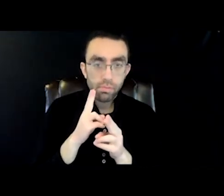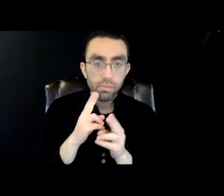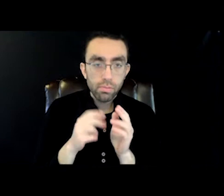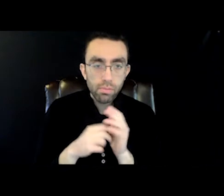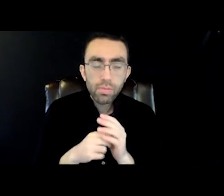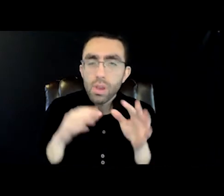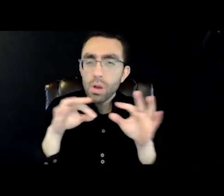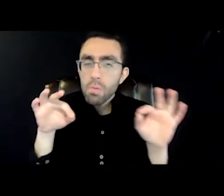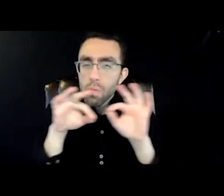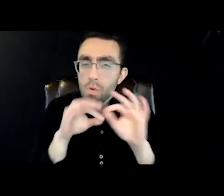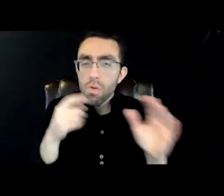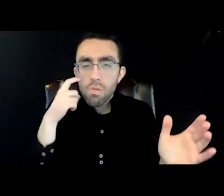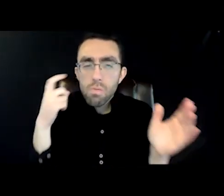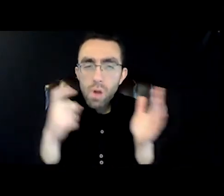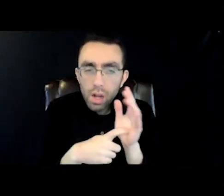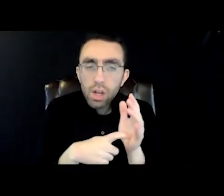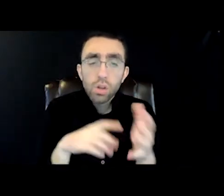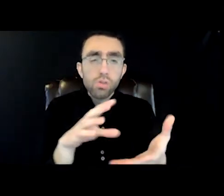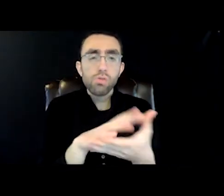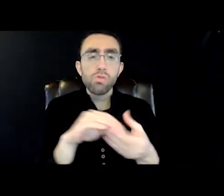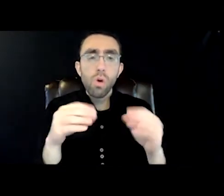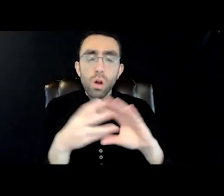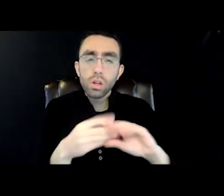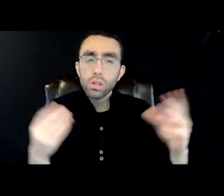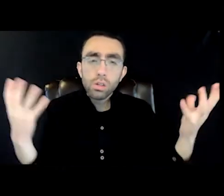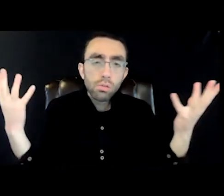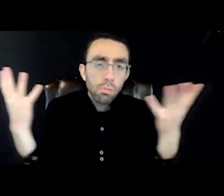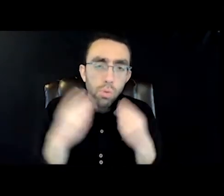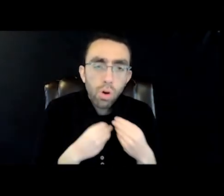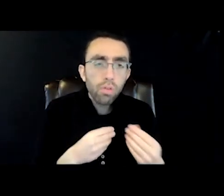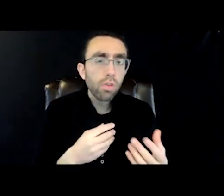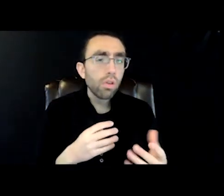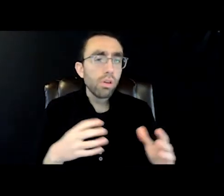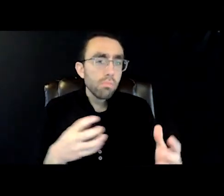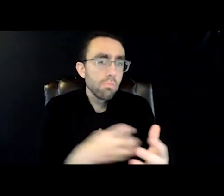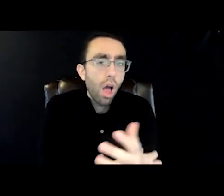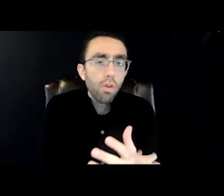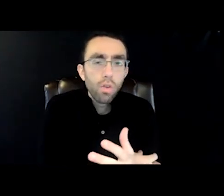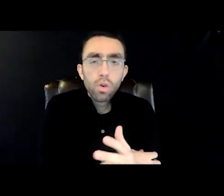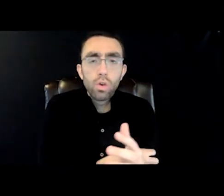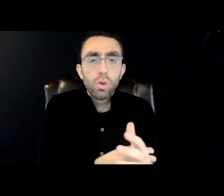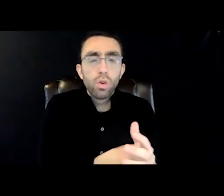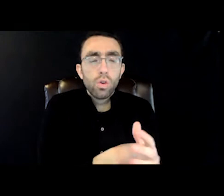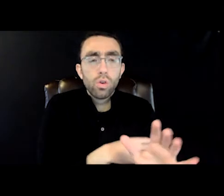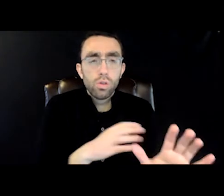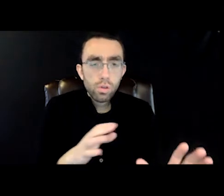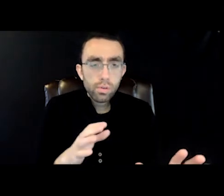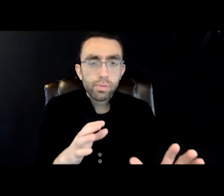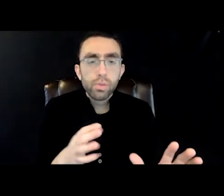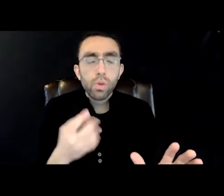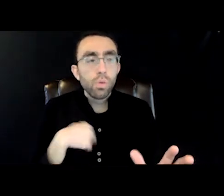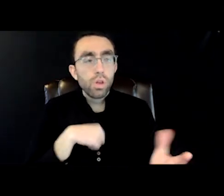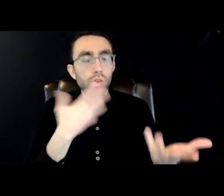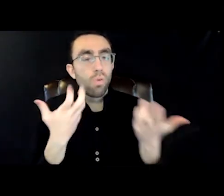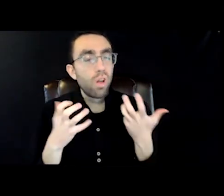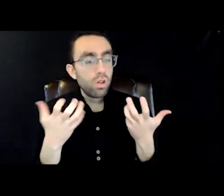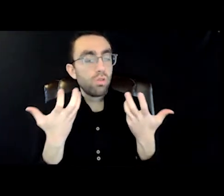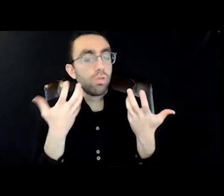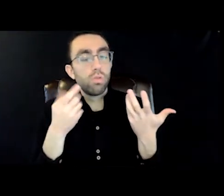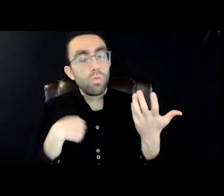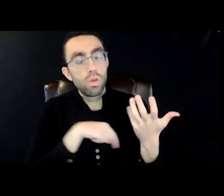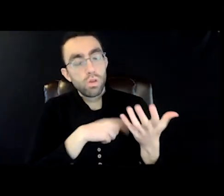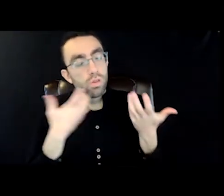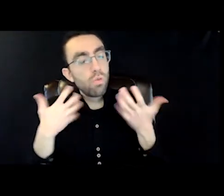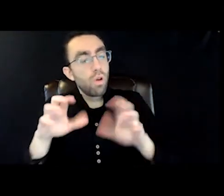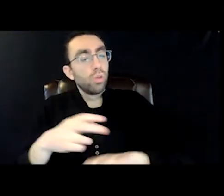recognizing that storytelling is way too often extractive. And instead, we really want to ground